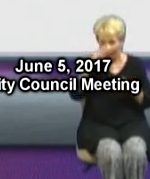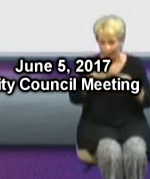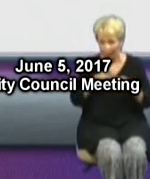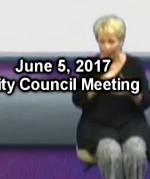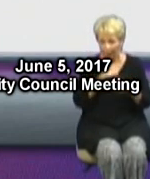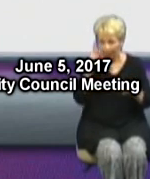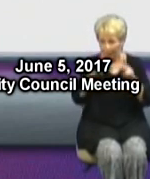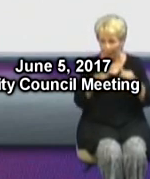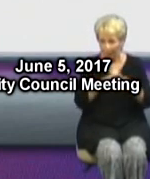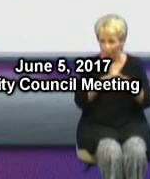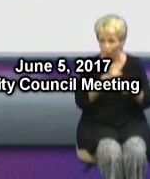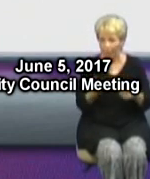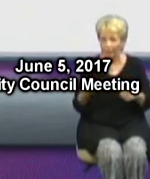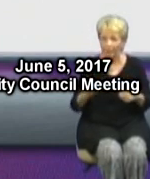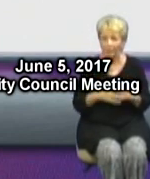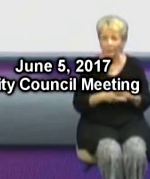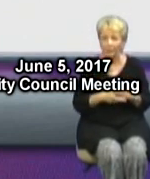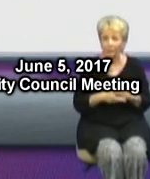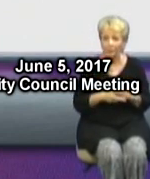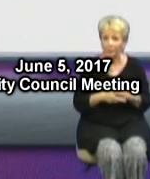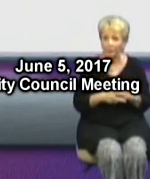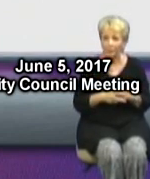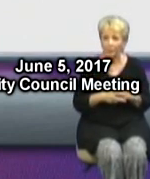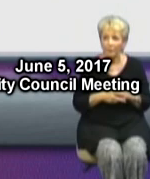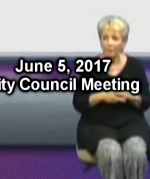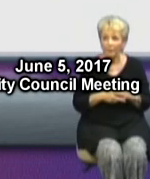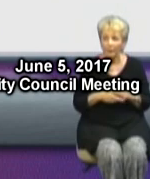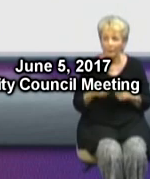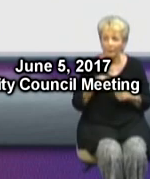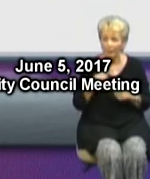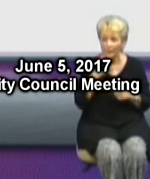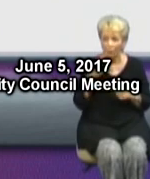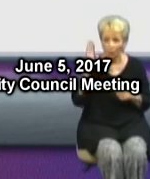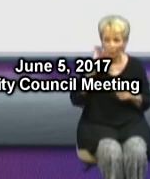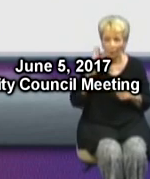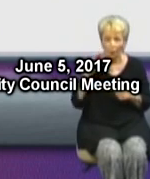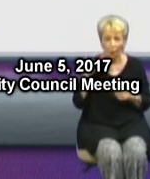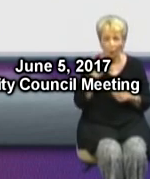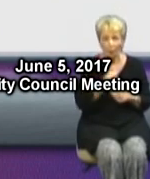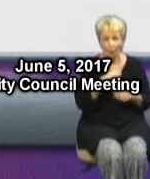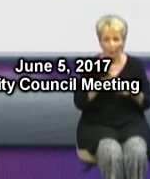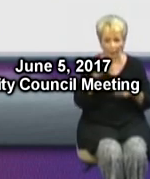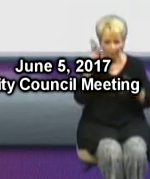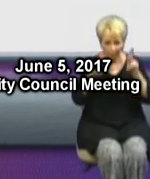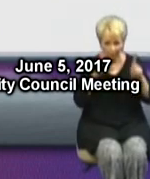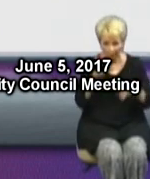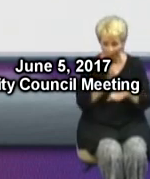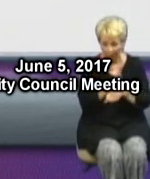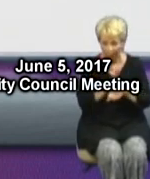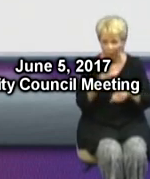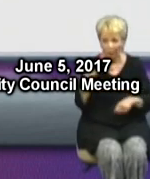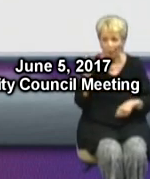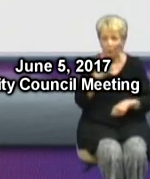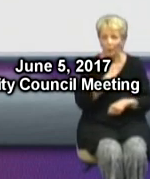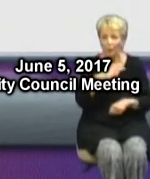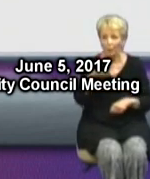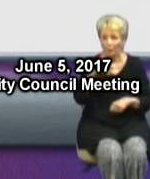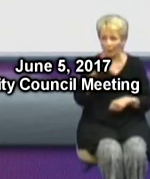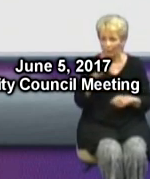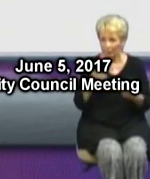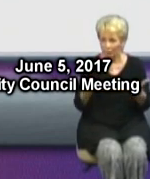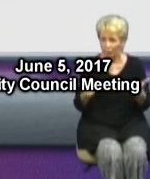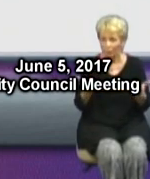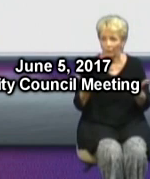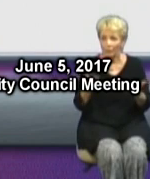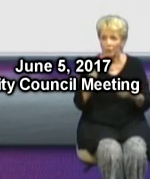people first thing. And, you know, I've told you before, we're in the people business. We are public servants.